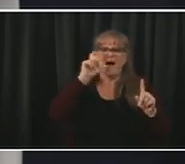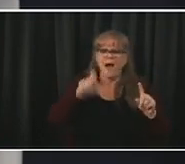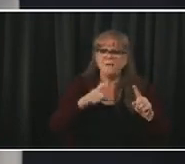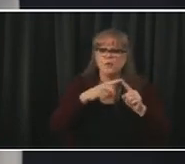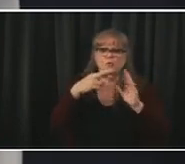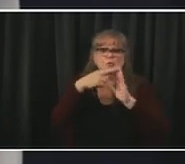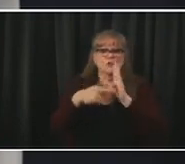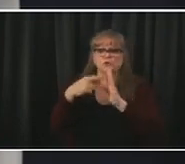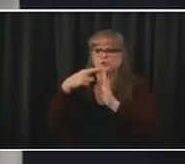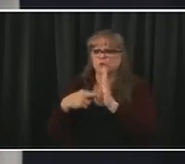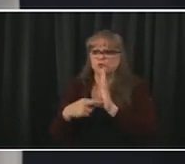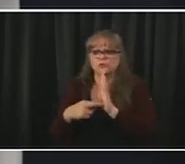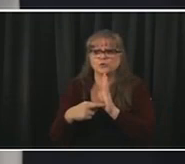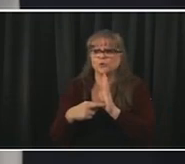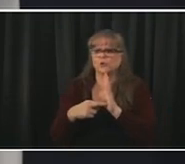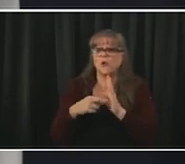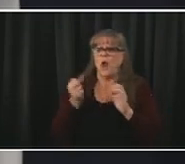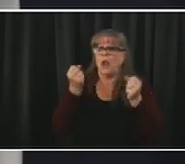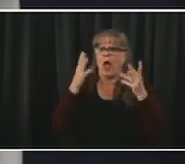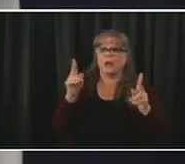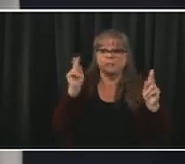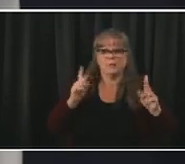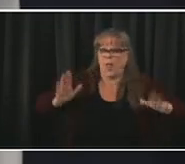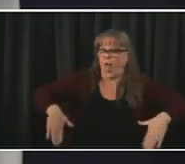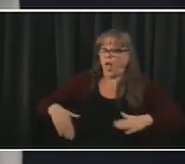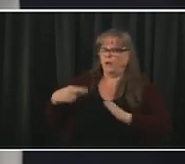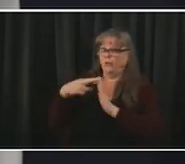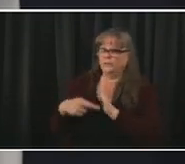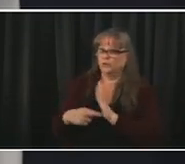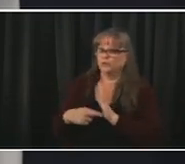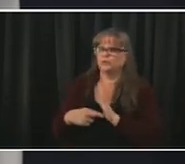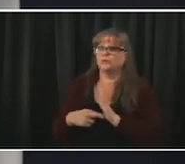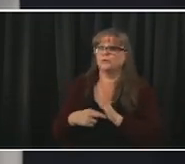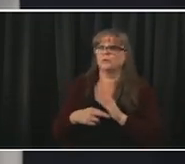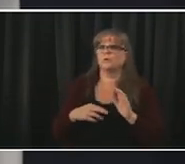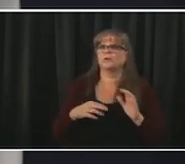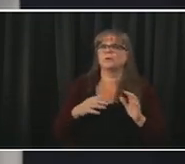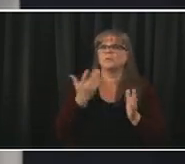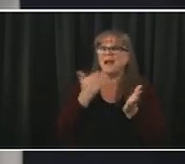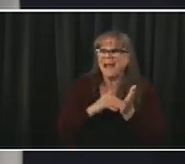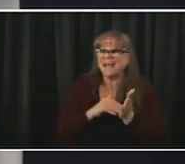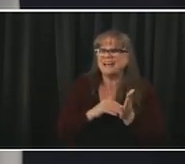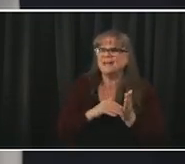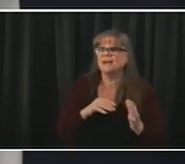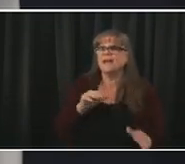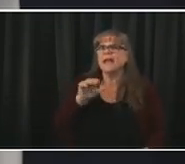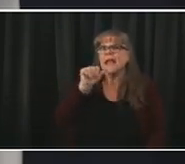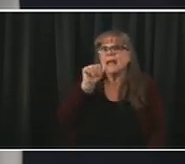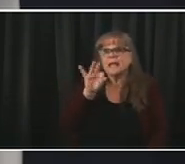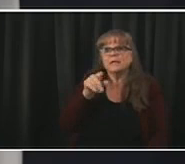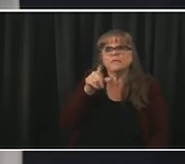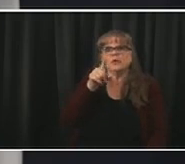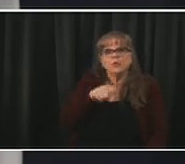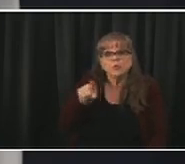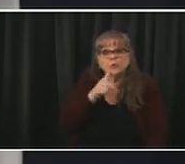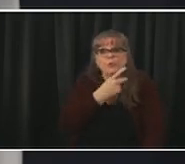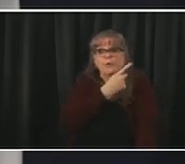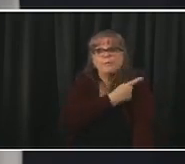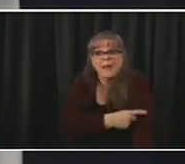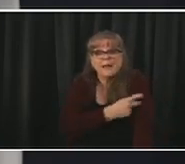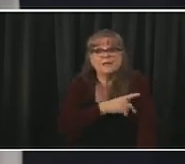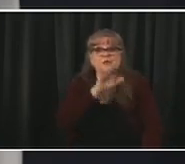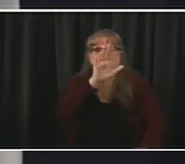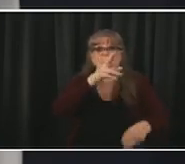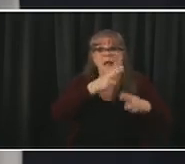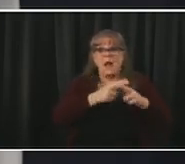and a lot of people haven't signed up and have gotten vaccinated, you're like, how did I do it? It's because if you were a patient at any hospital or any healthcare system, UC Health or Centura